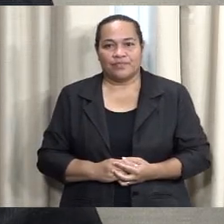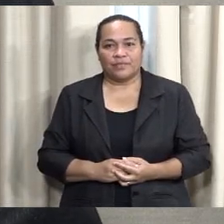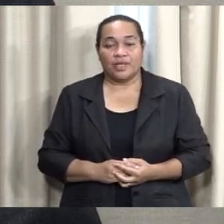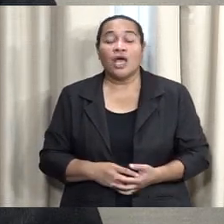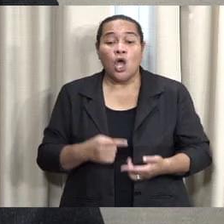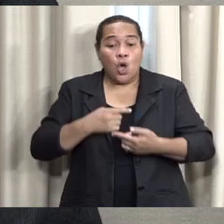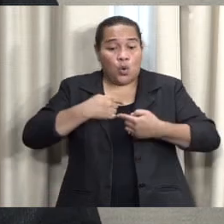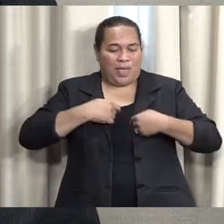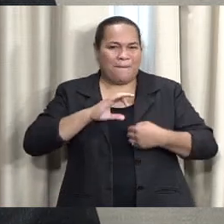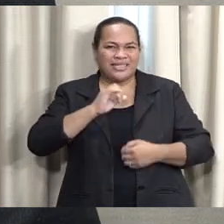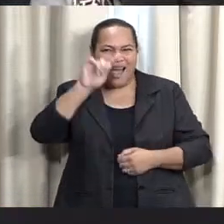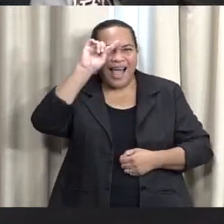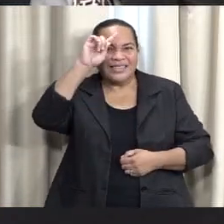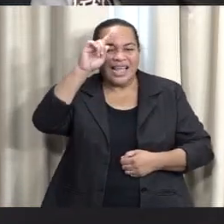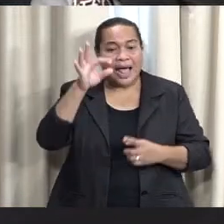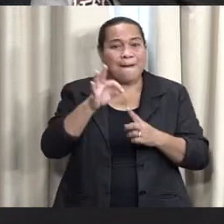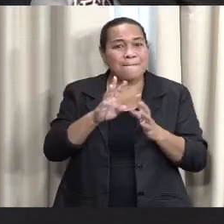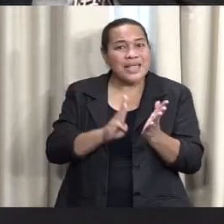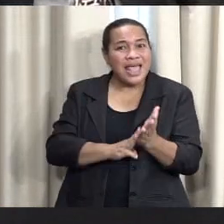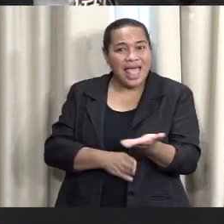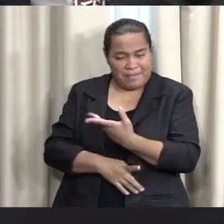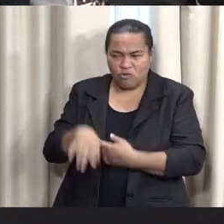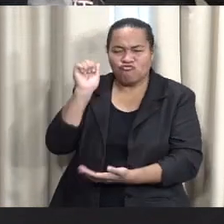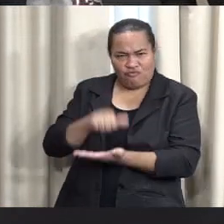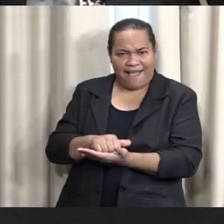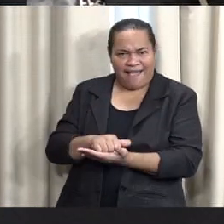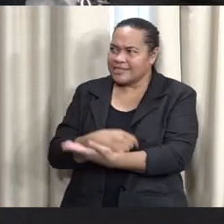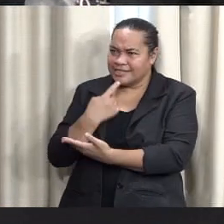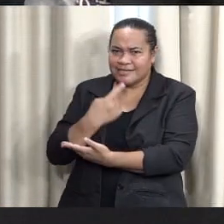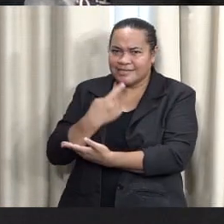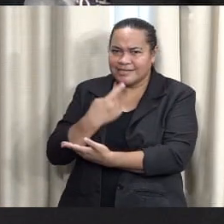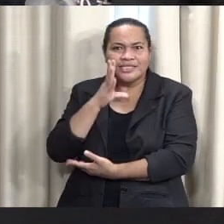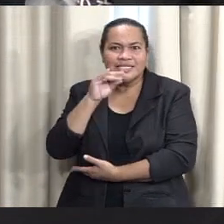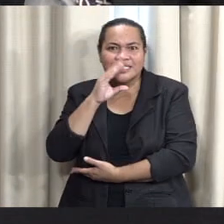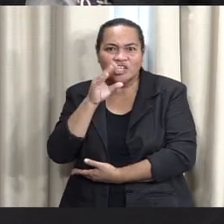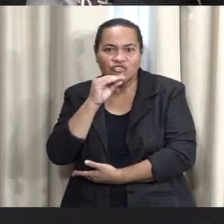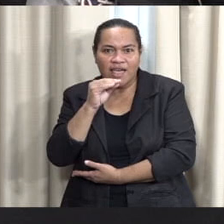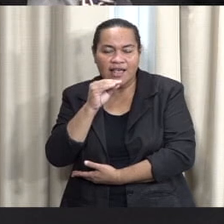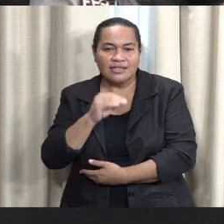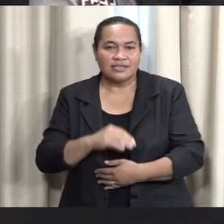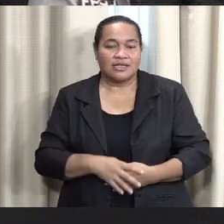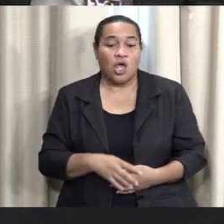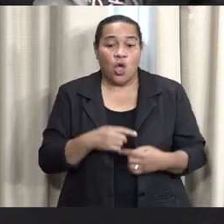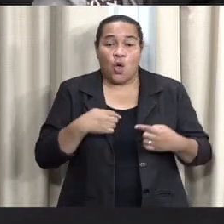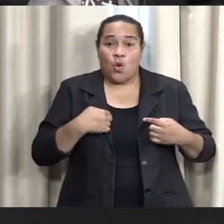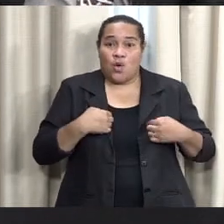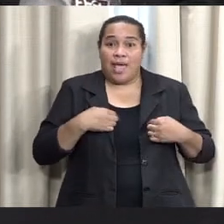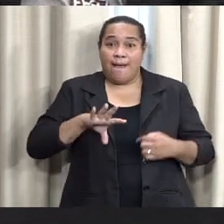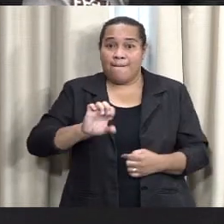we have to understand, and the Prime Minister rightfully said in his address, that we have